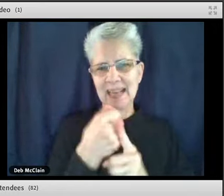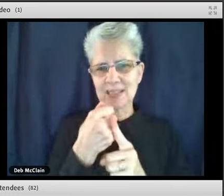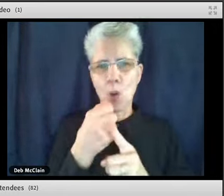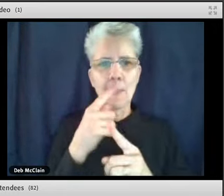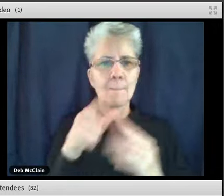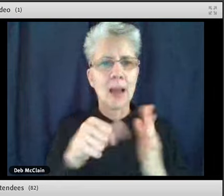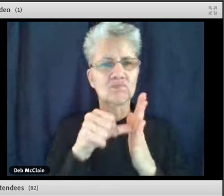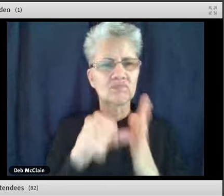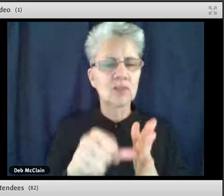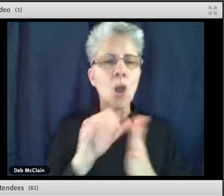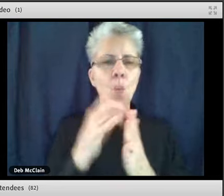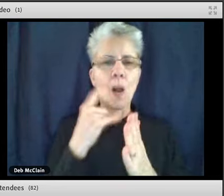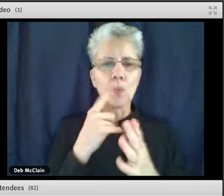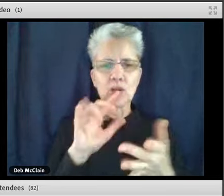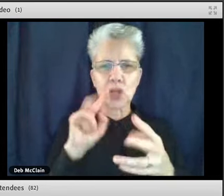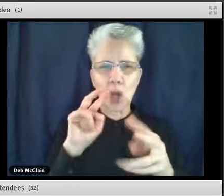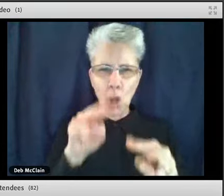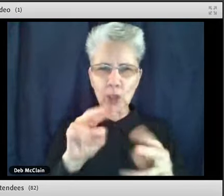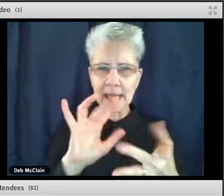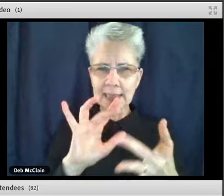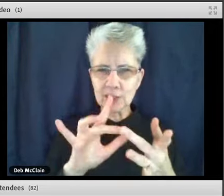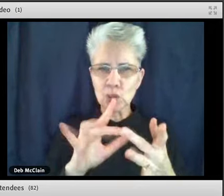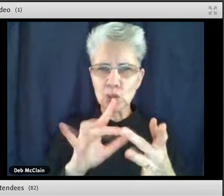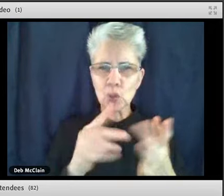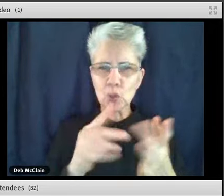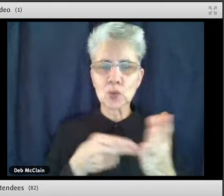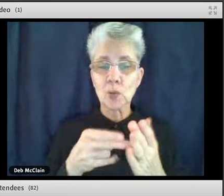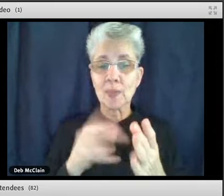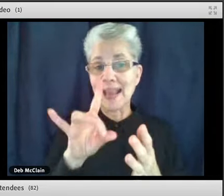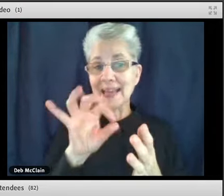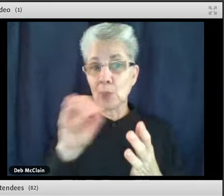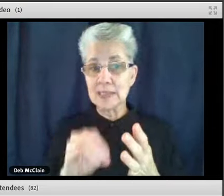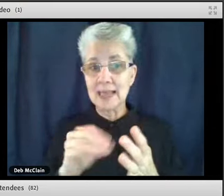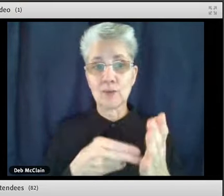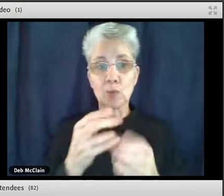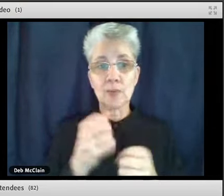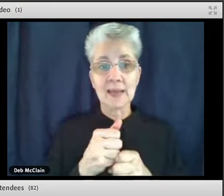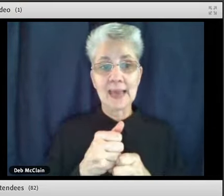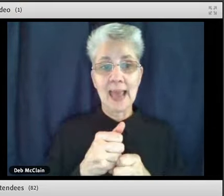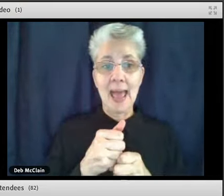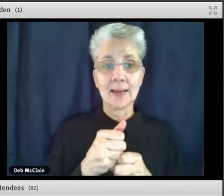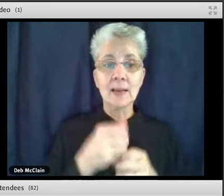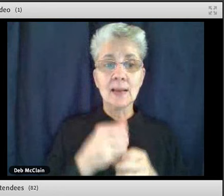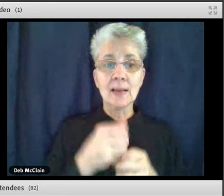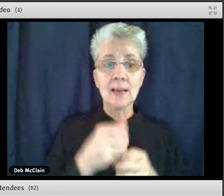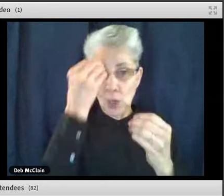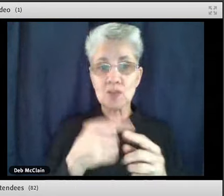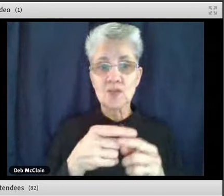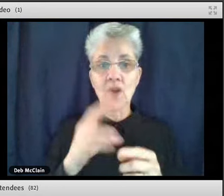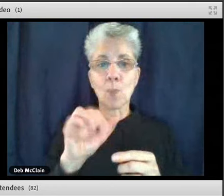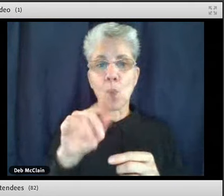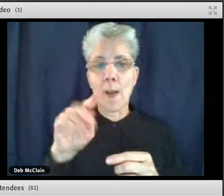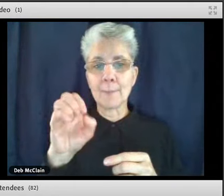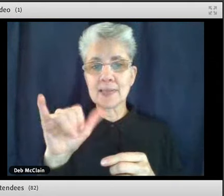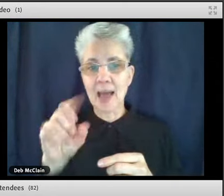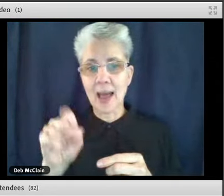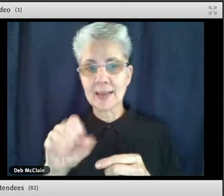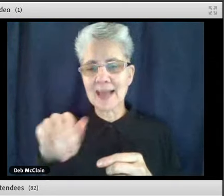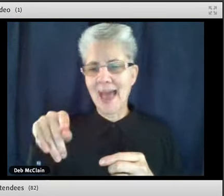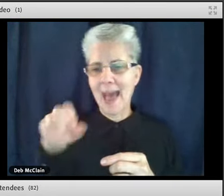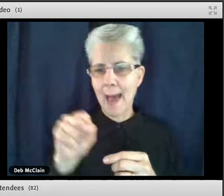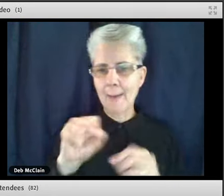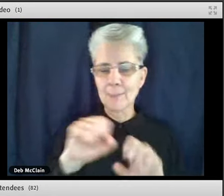it, right? So I mean, it's out there, and so educating people on how to determine what's right and what's not, and